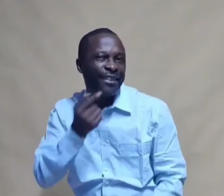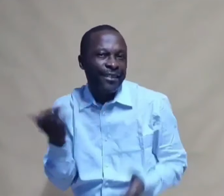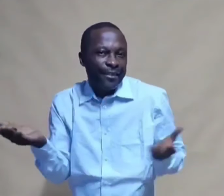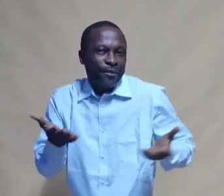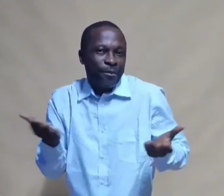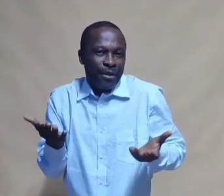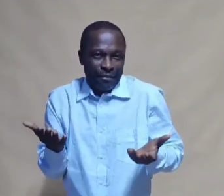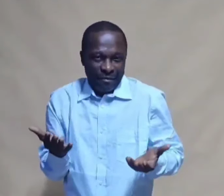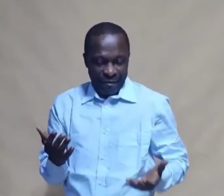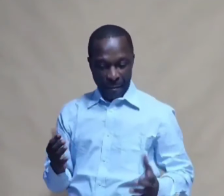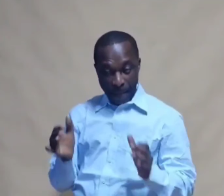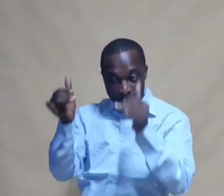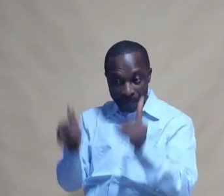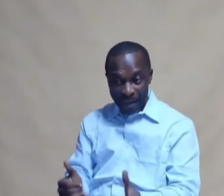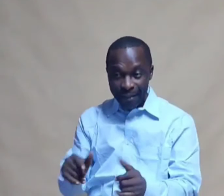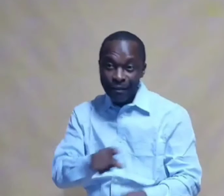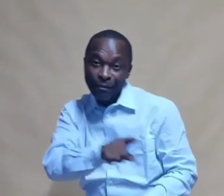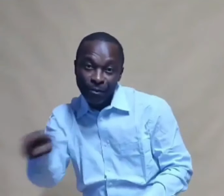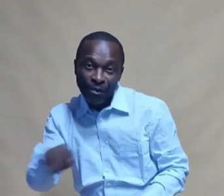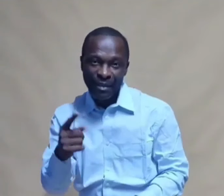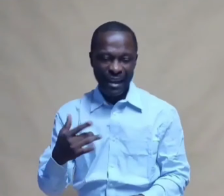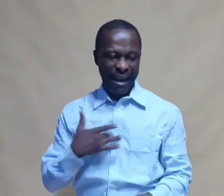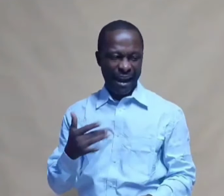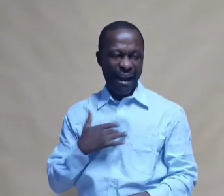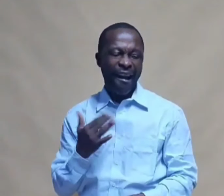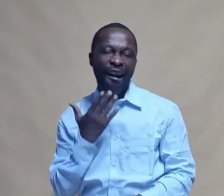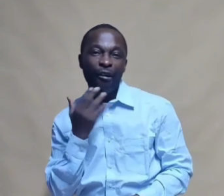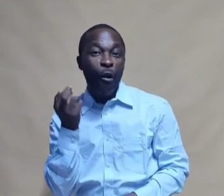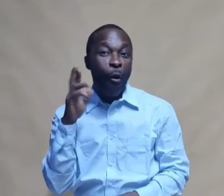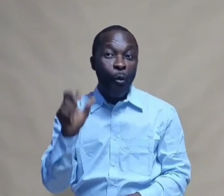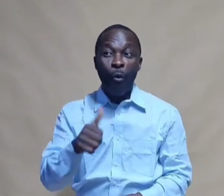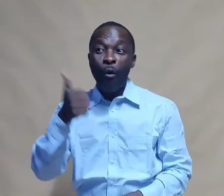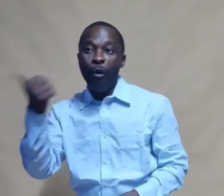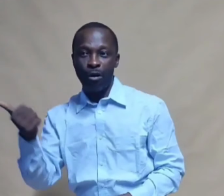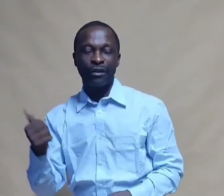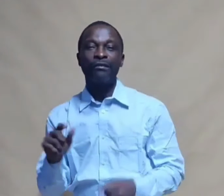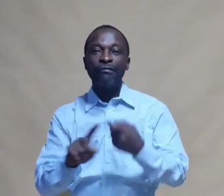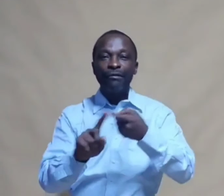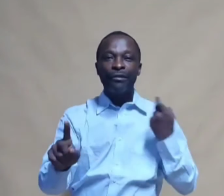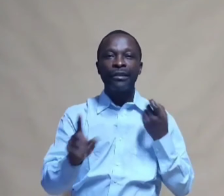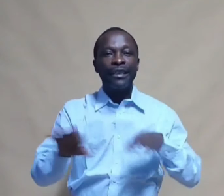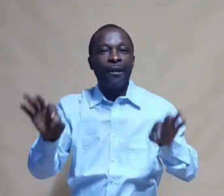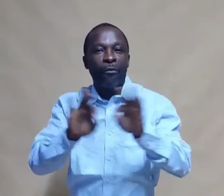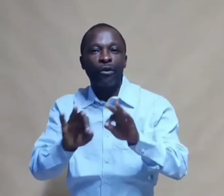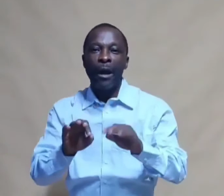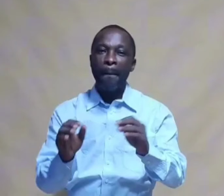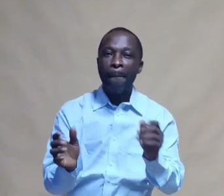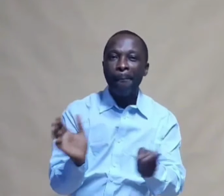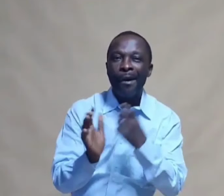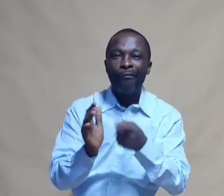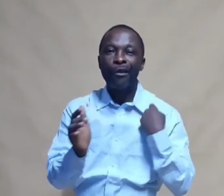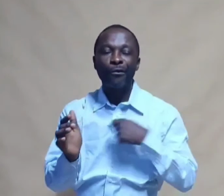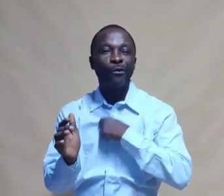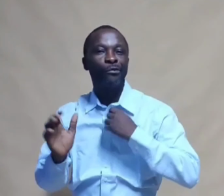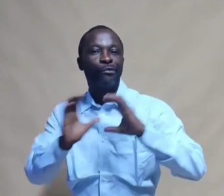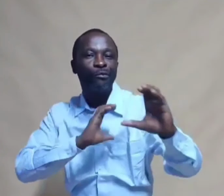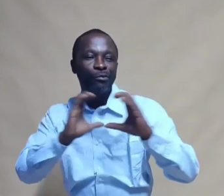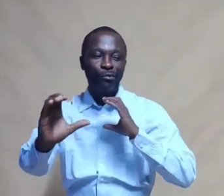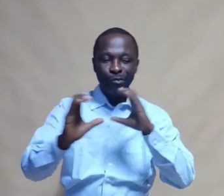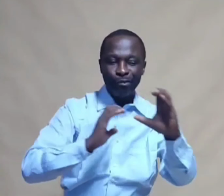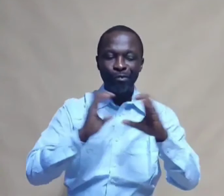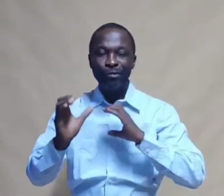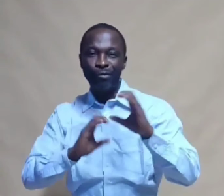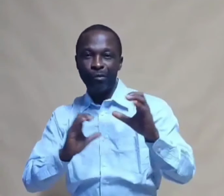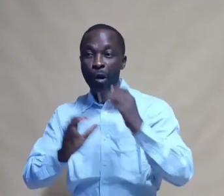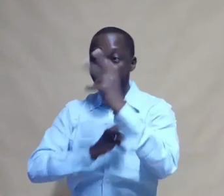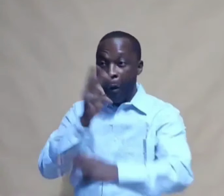own biases and stereotypes and participation in training to deepen understanding of racism. It is important to emphasize that